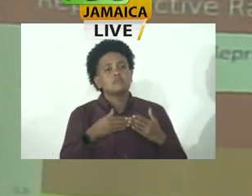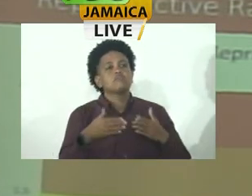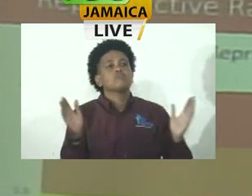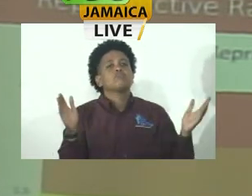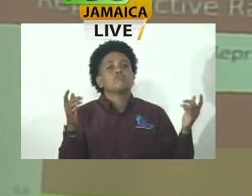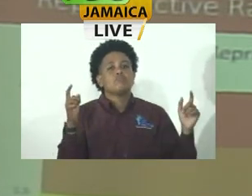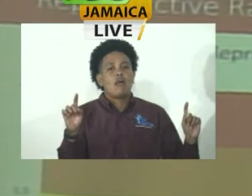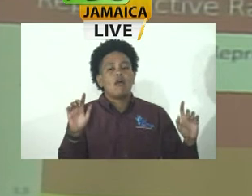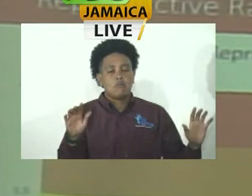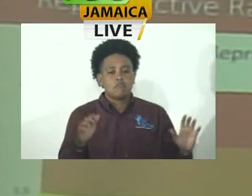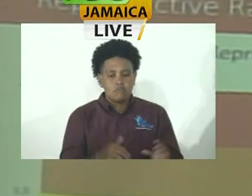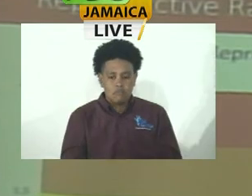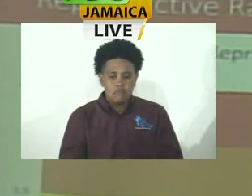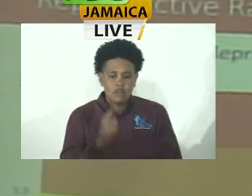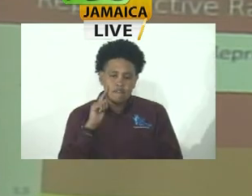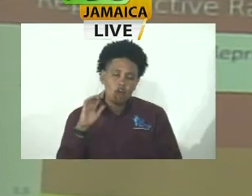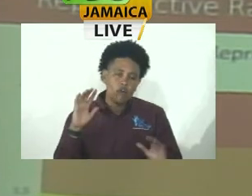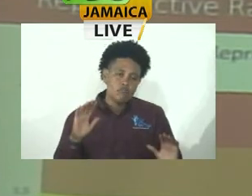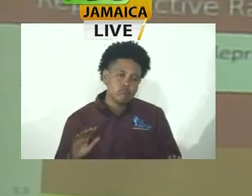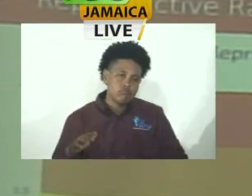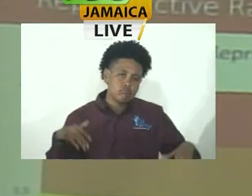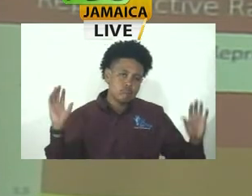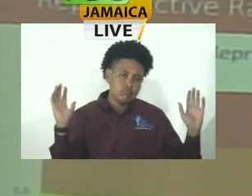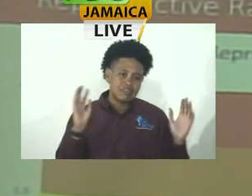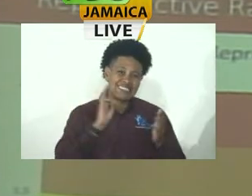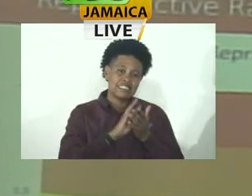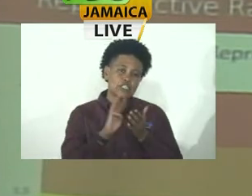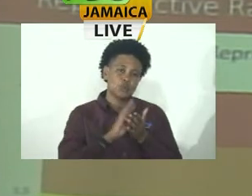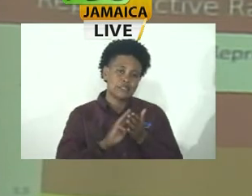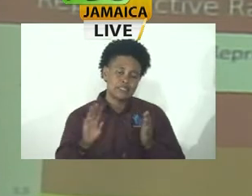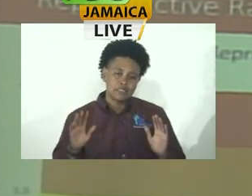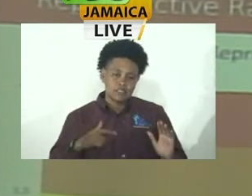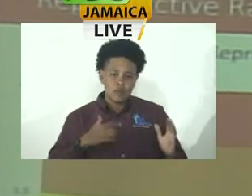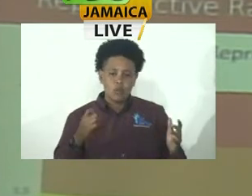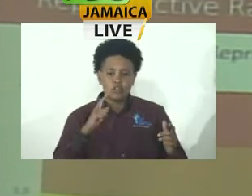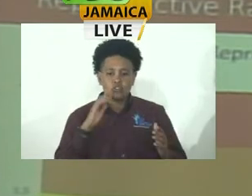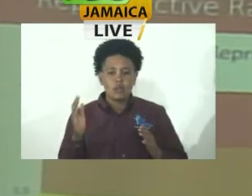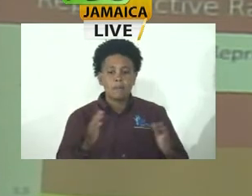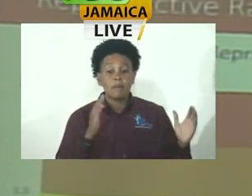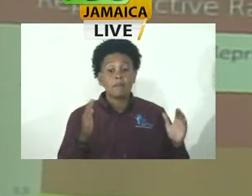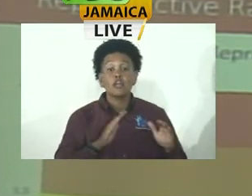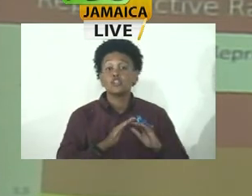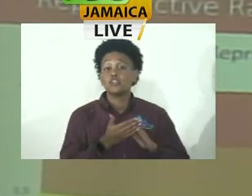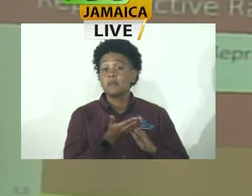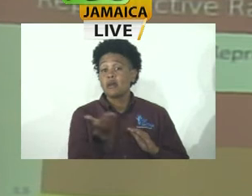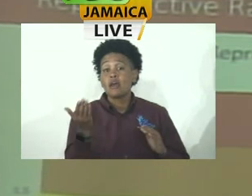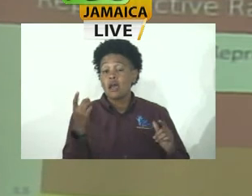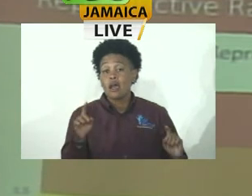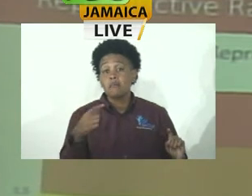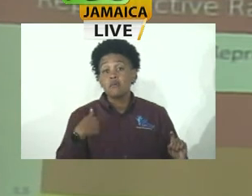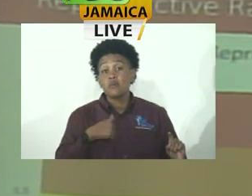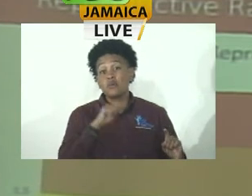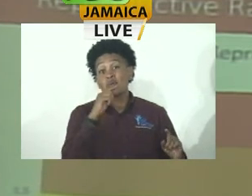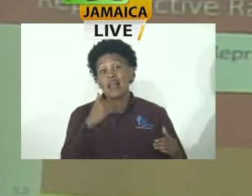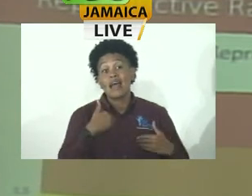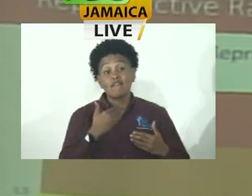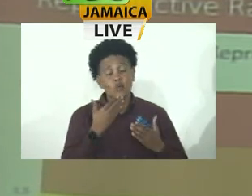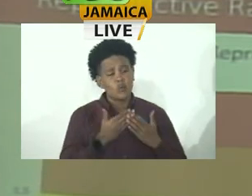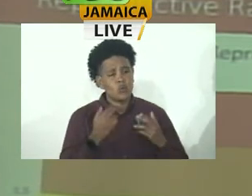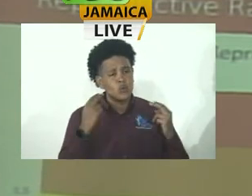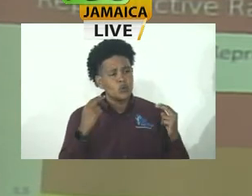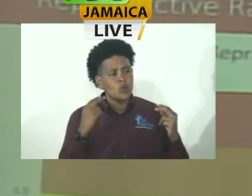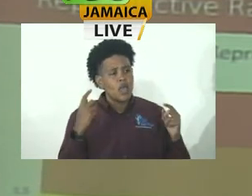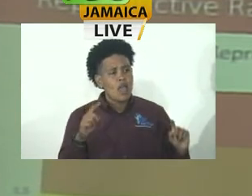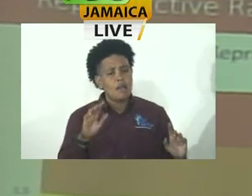measures for relaxation so madam speaker i want to prepare the nation that though we are having good news